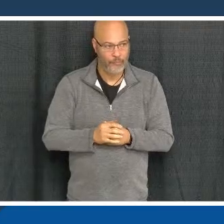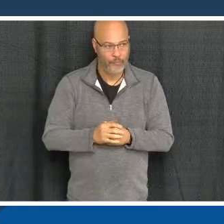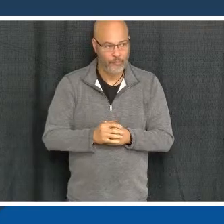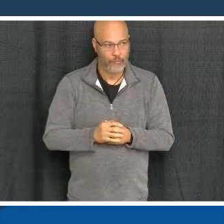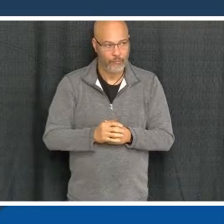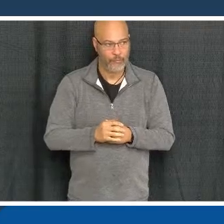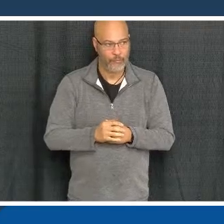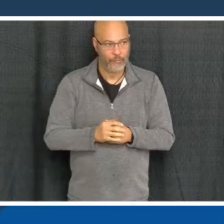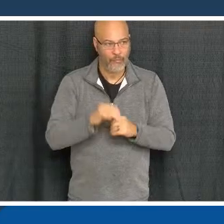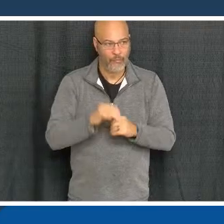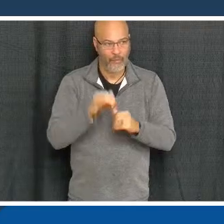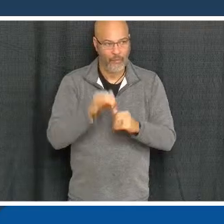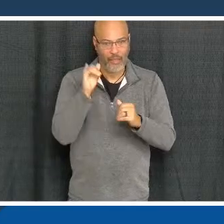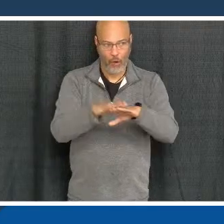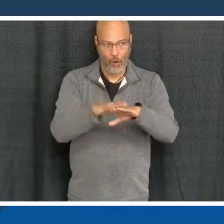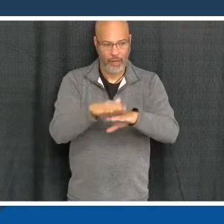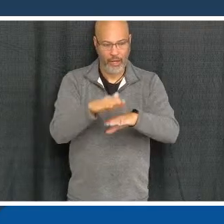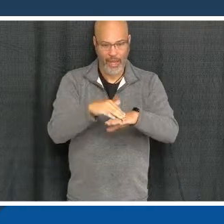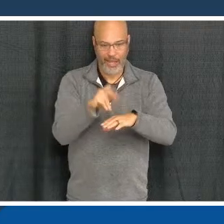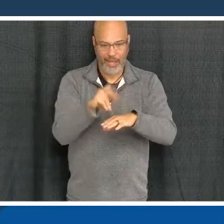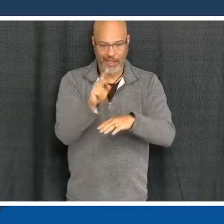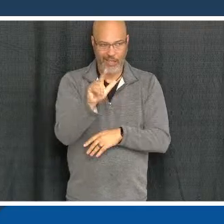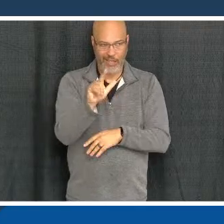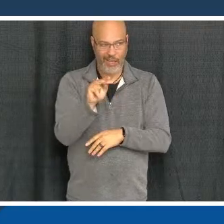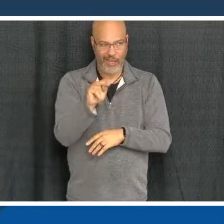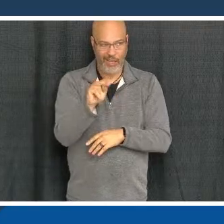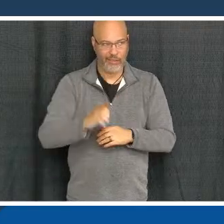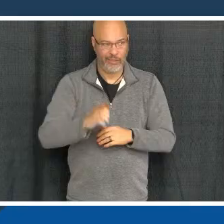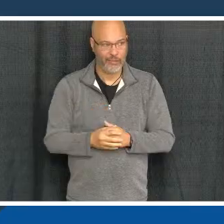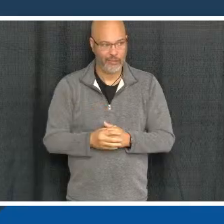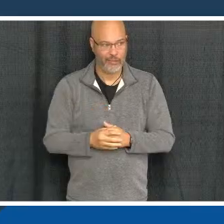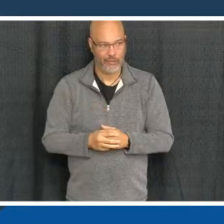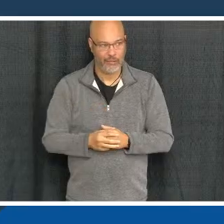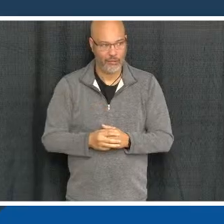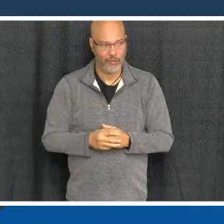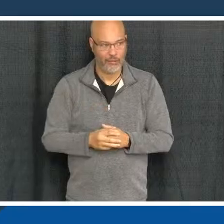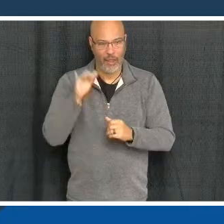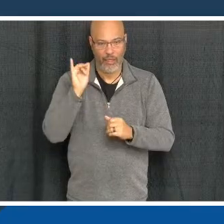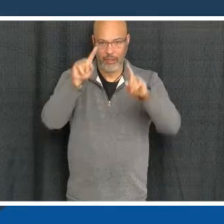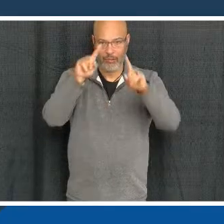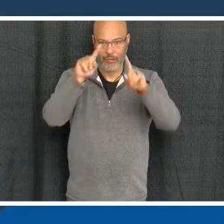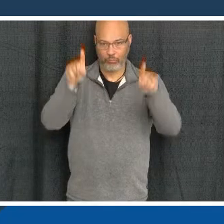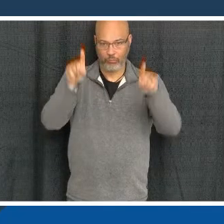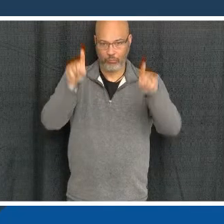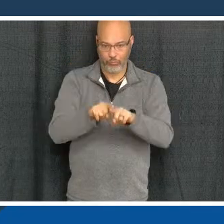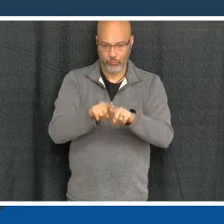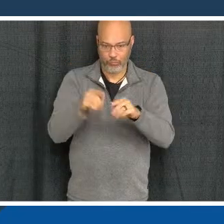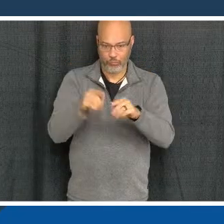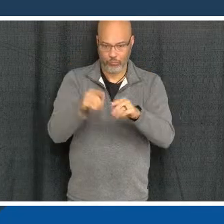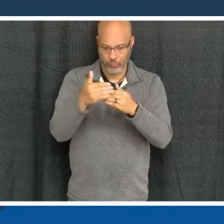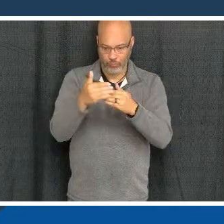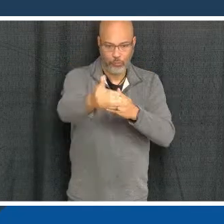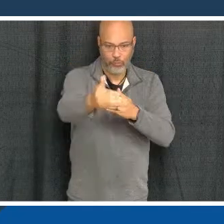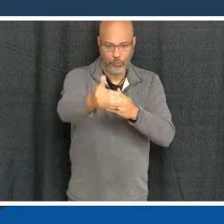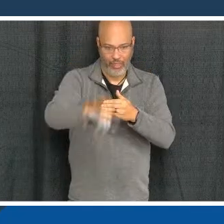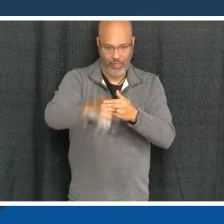This is the property at the end of Kennedy Lane. So that billboard on is the property.